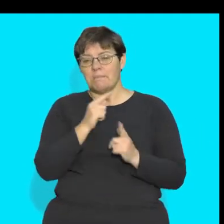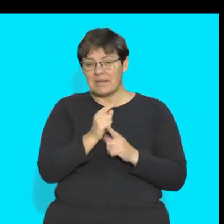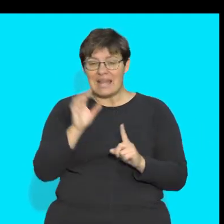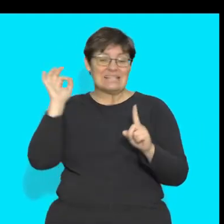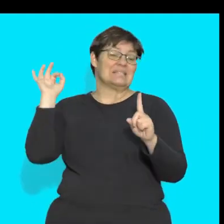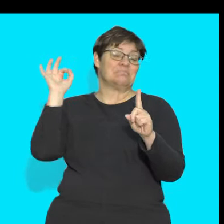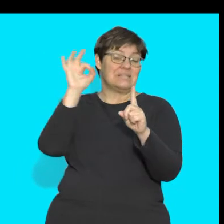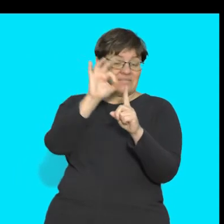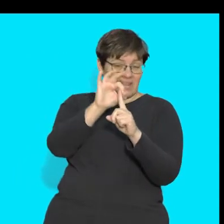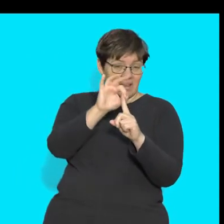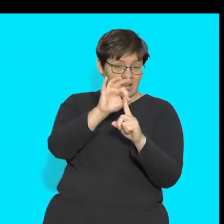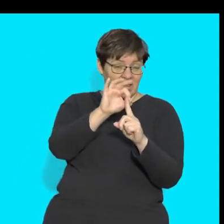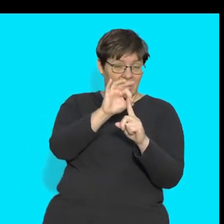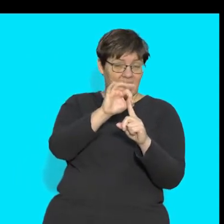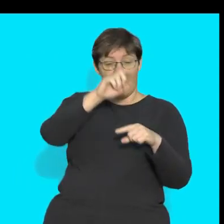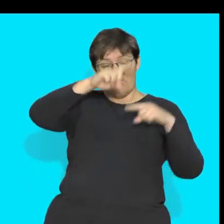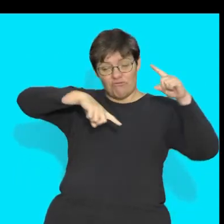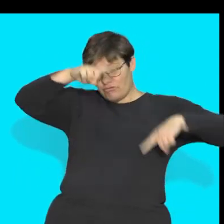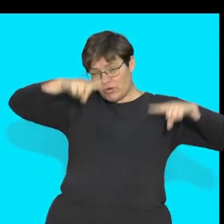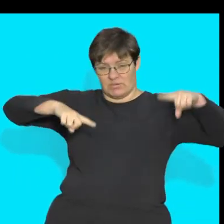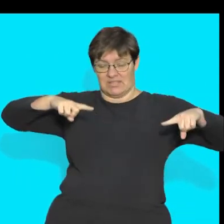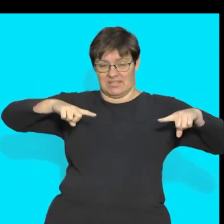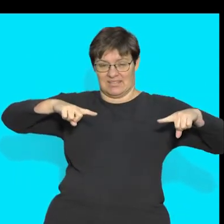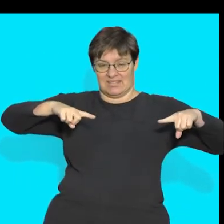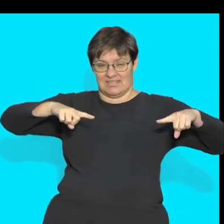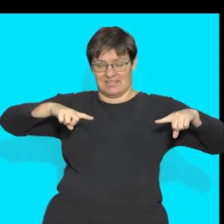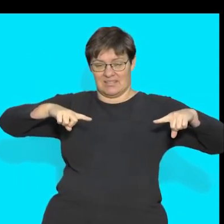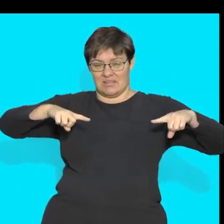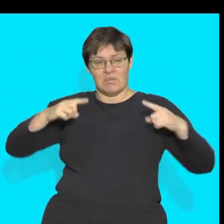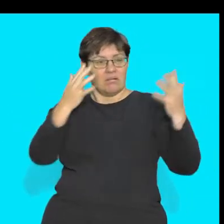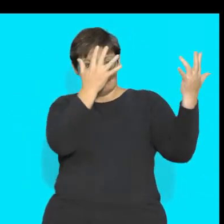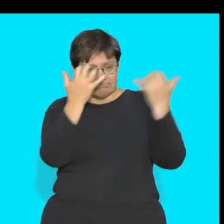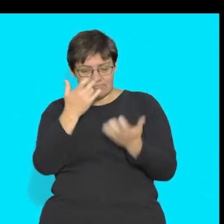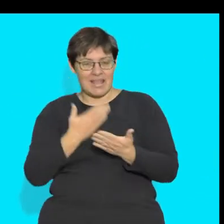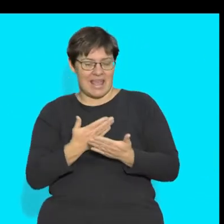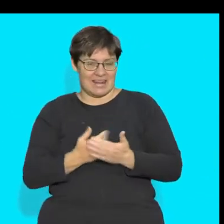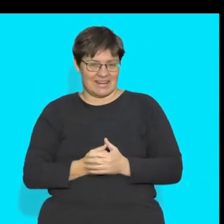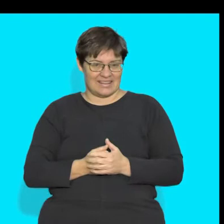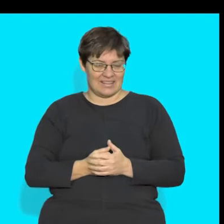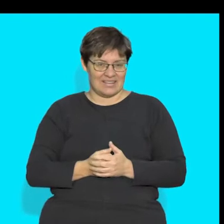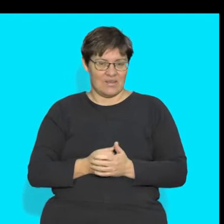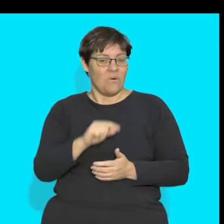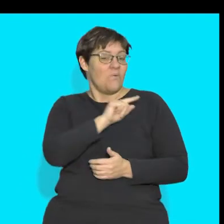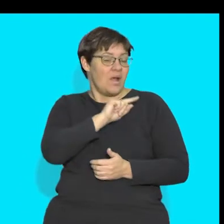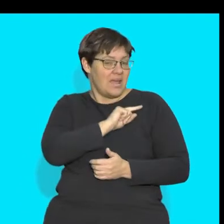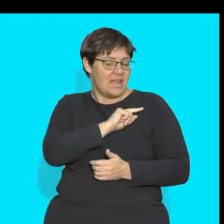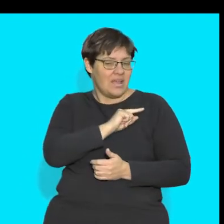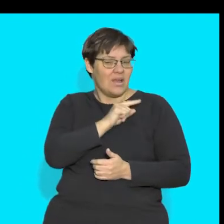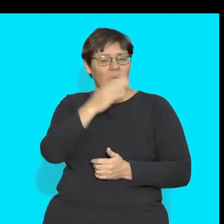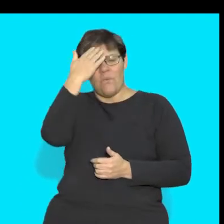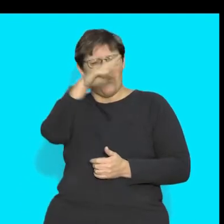a specific frequency which we can work out because we